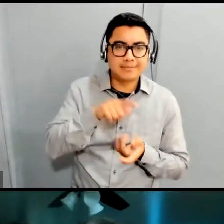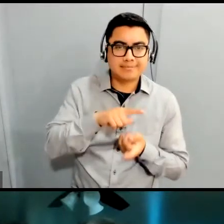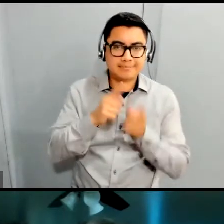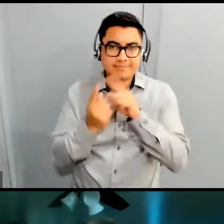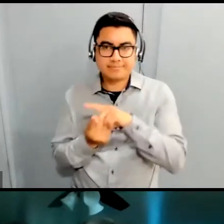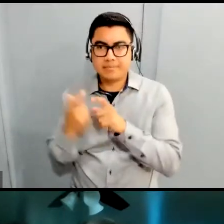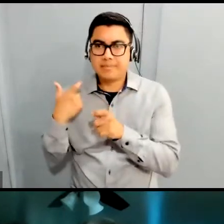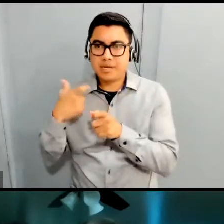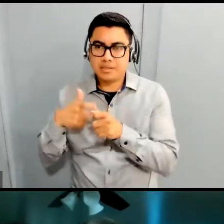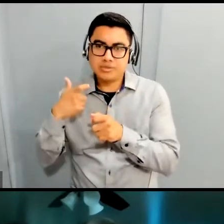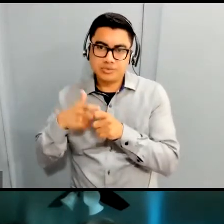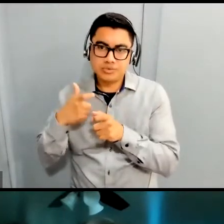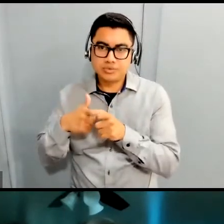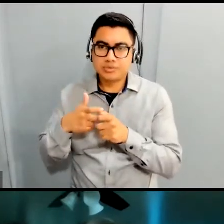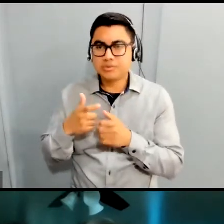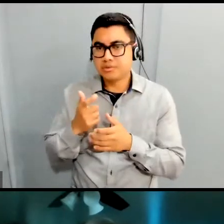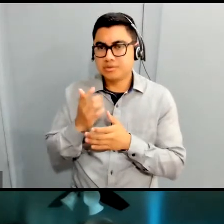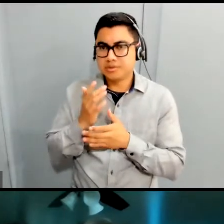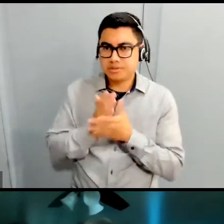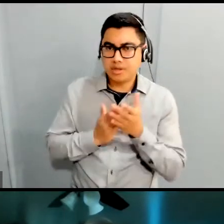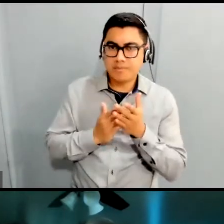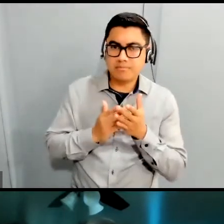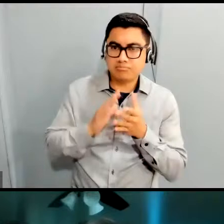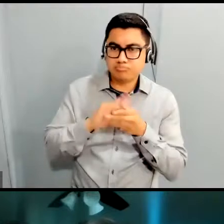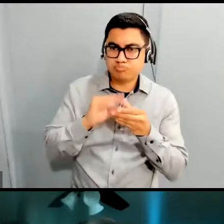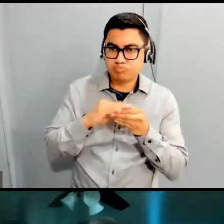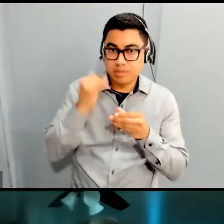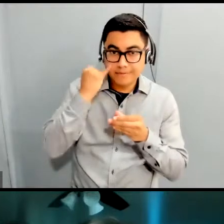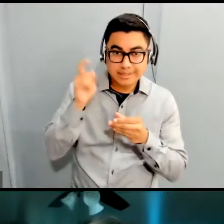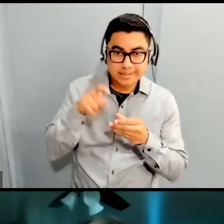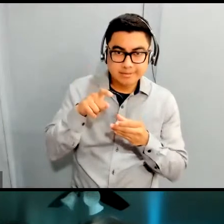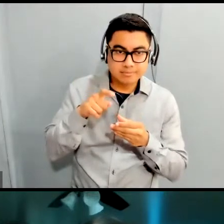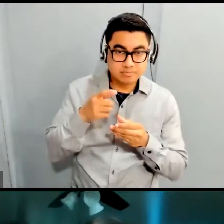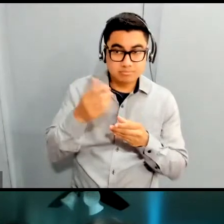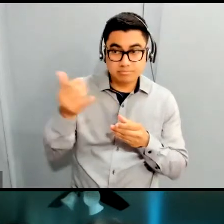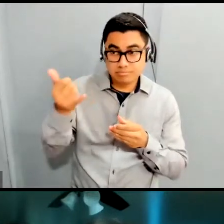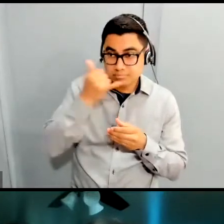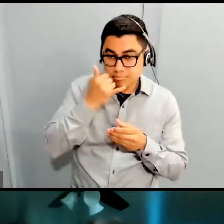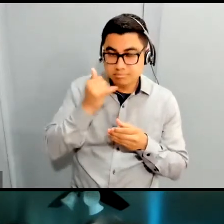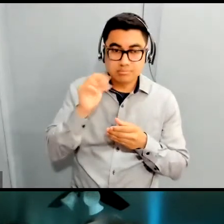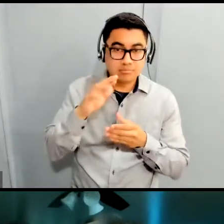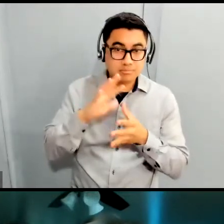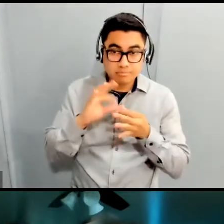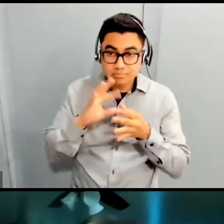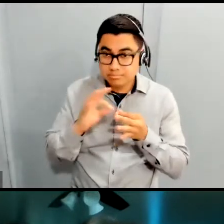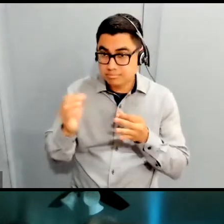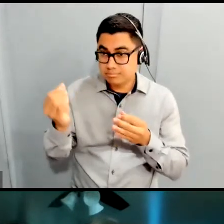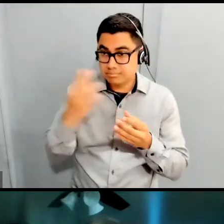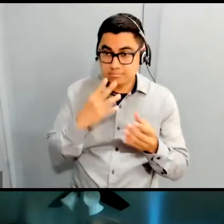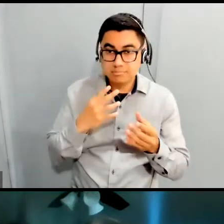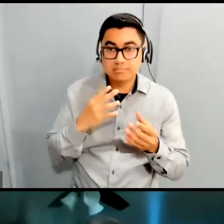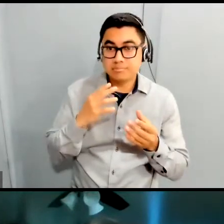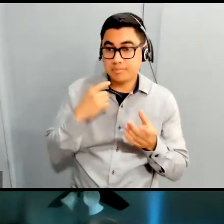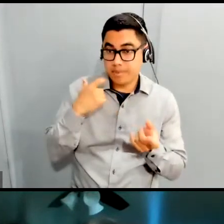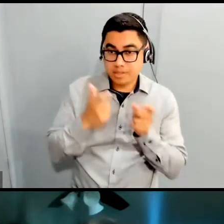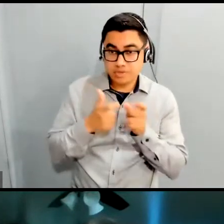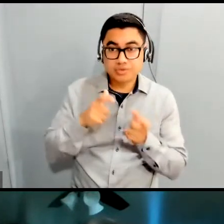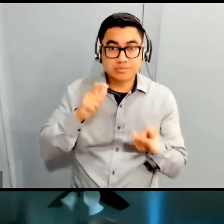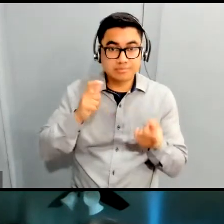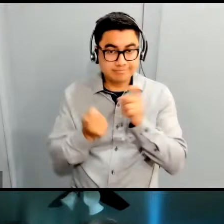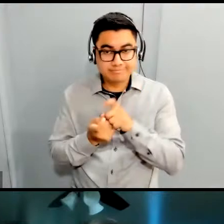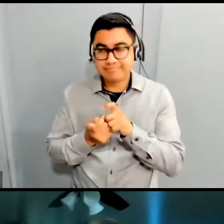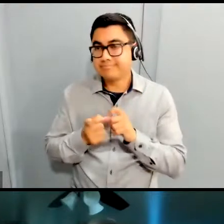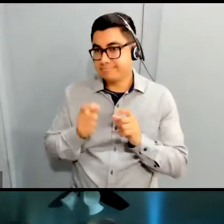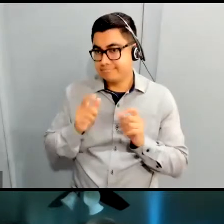translating for Spanish into Spanish if it's needed. So any of you who are need some Spanish